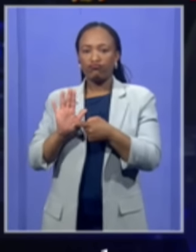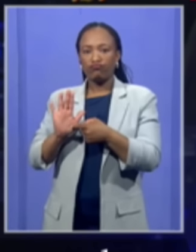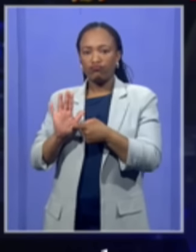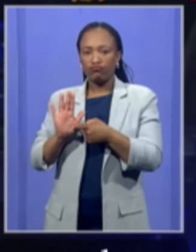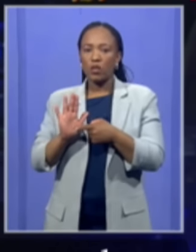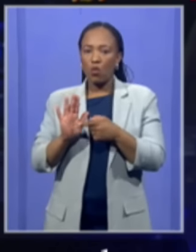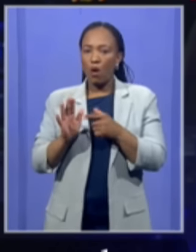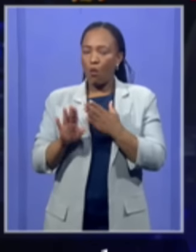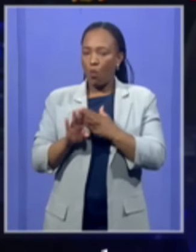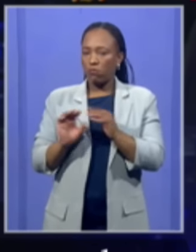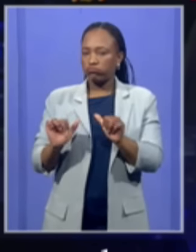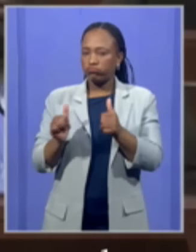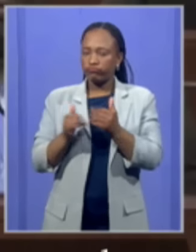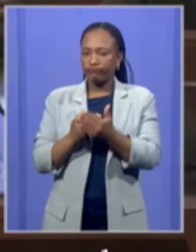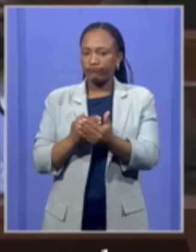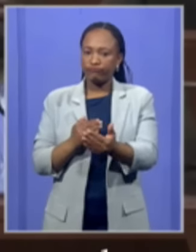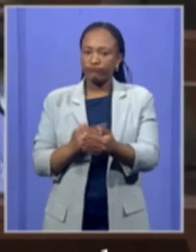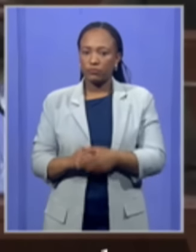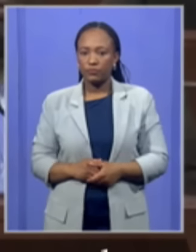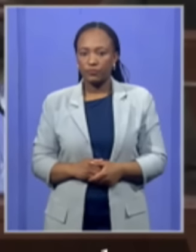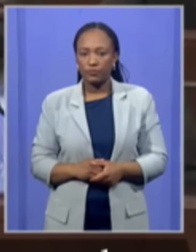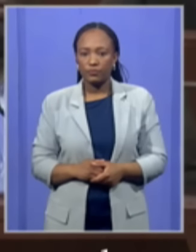ena le ponaletso.